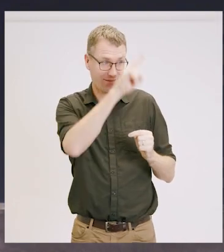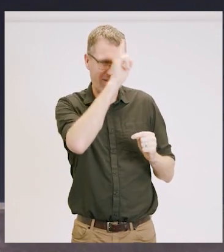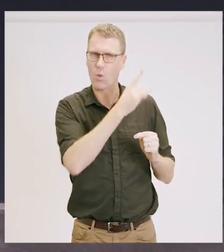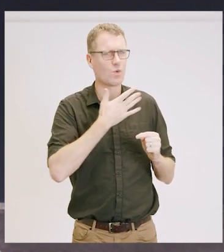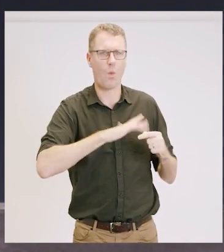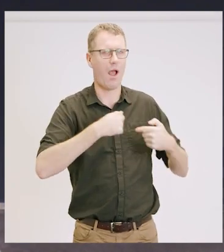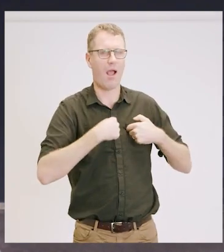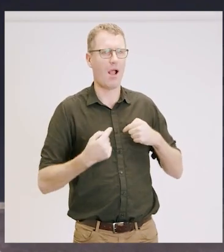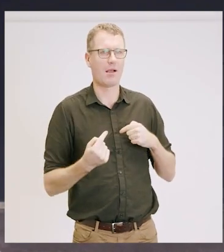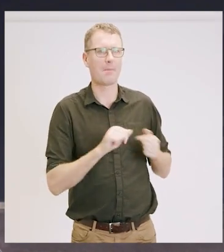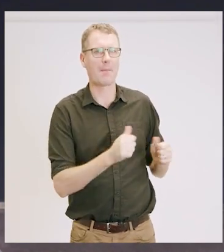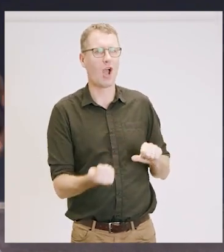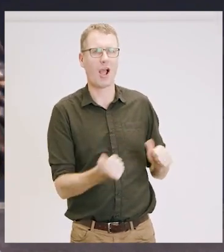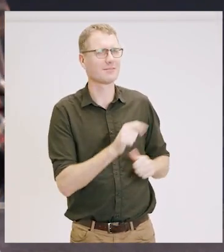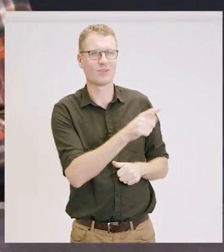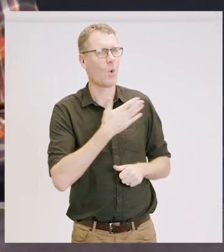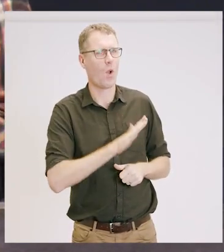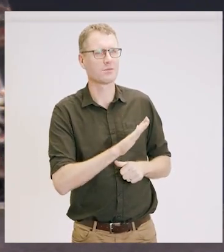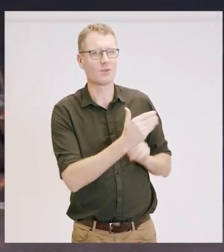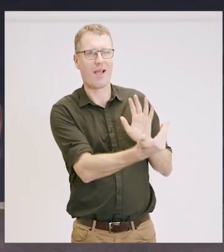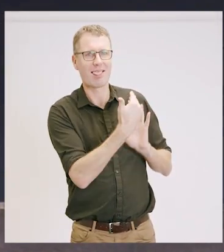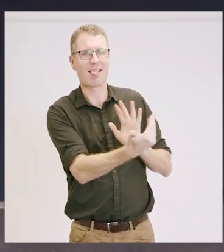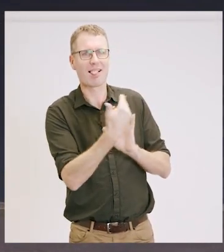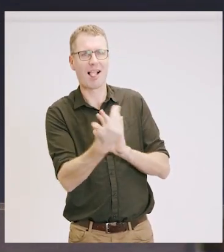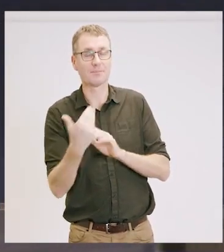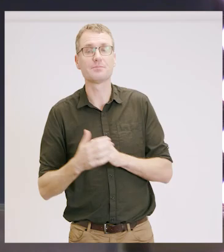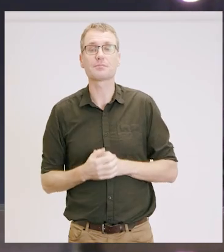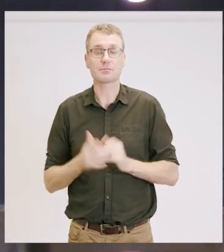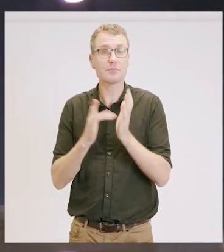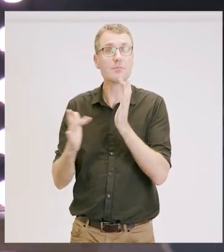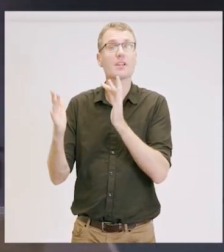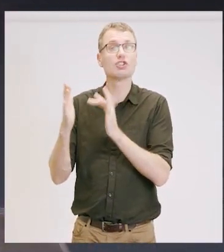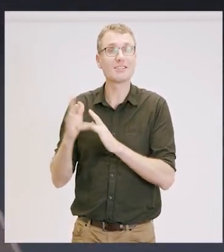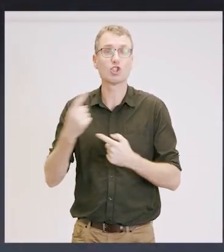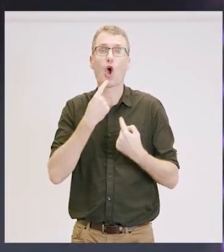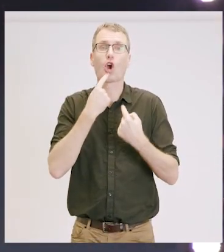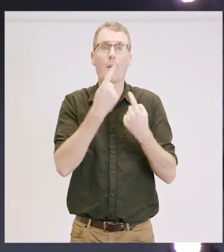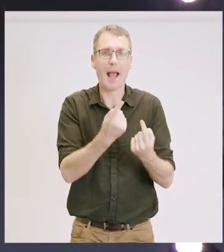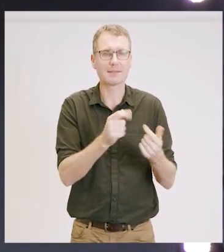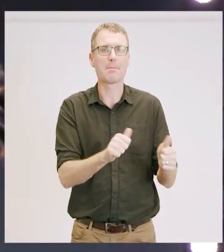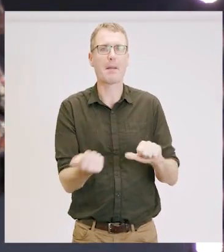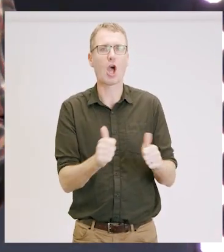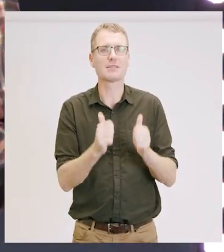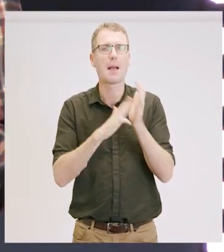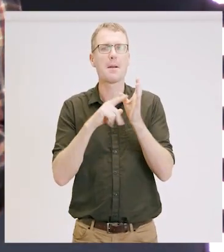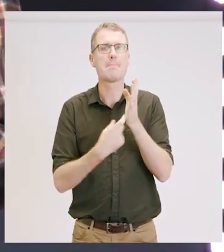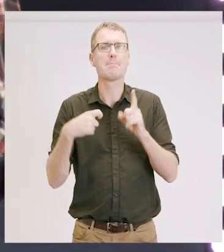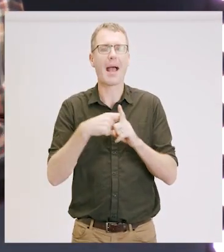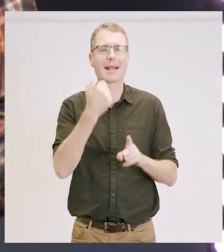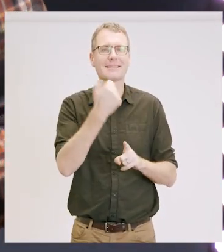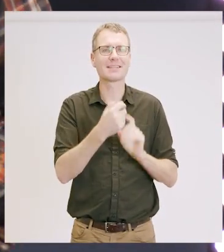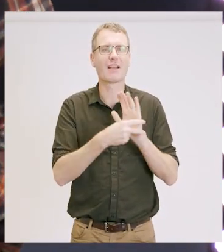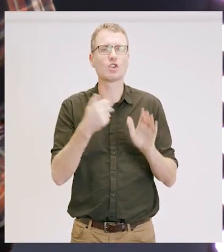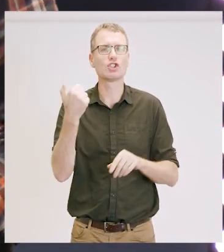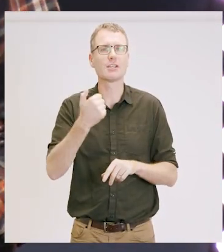a battle if the devil did not want us to get baptized? It is such a powerful thing to do. And Jesus